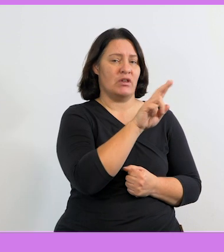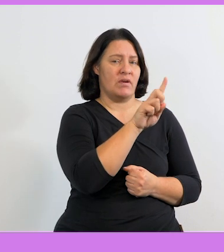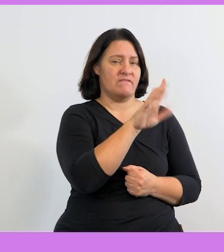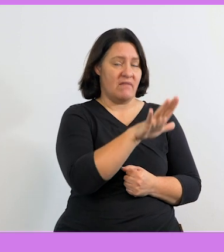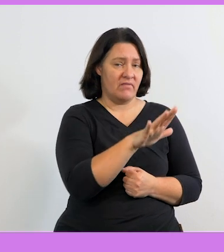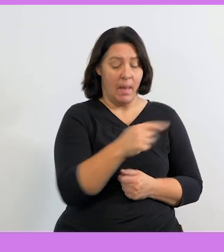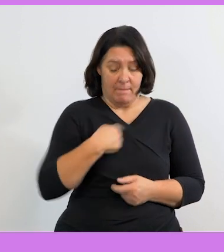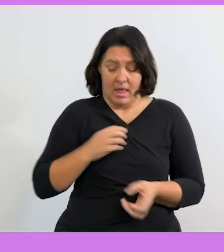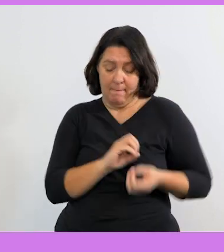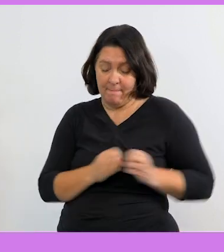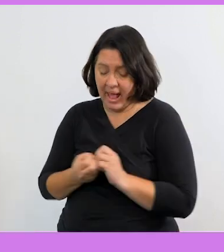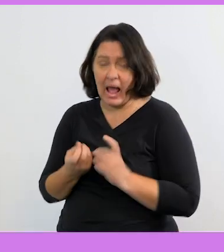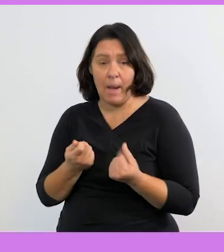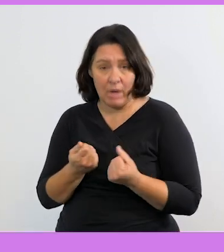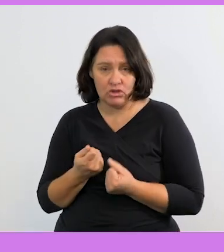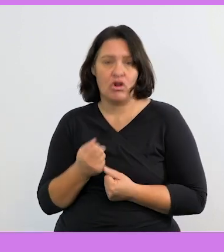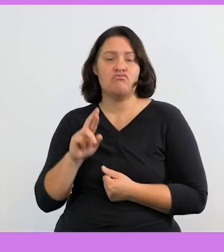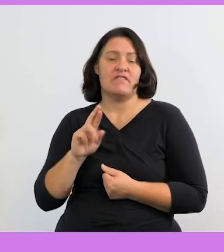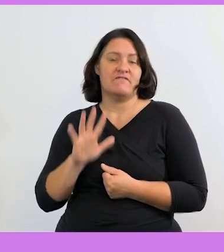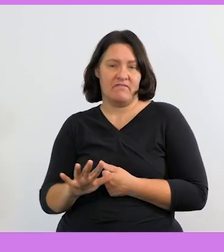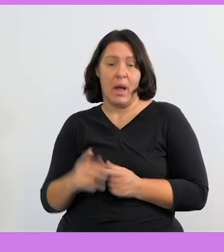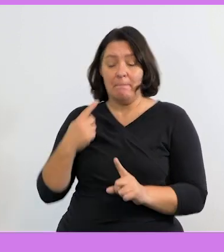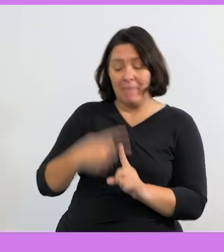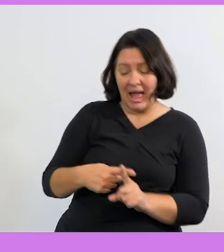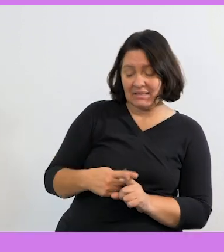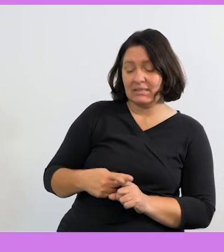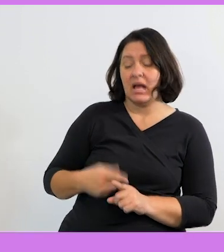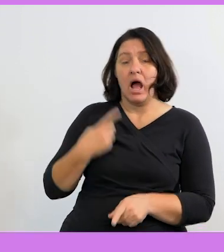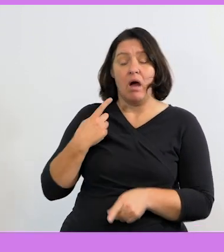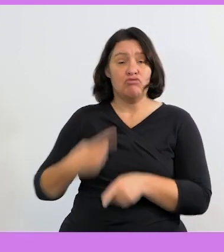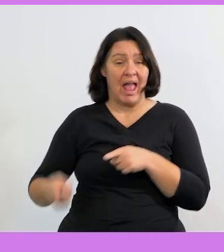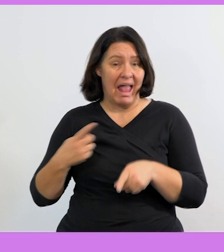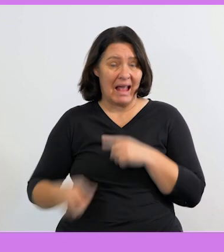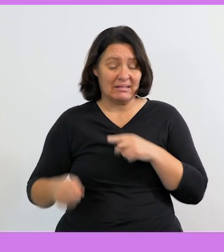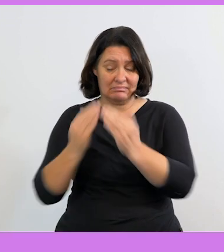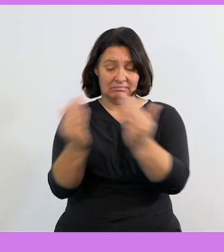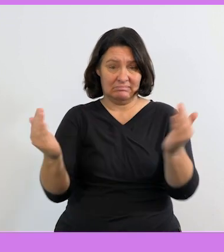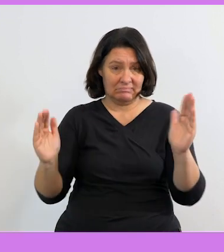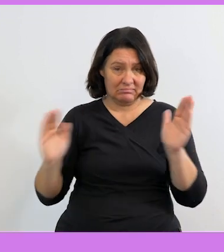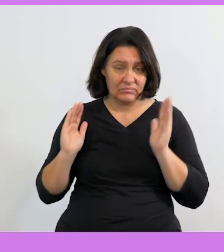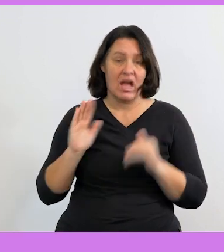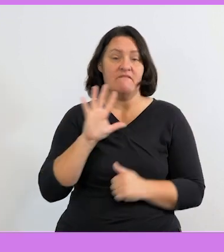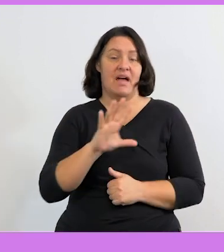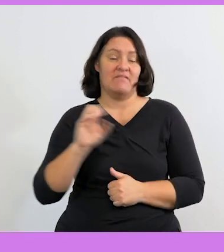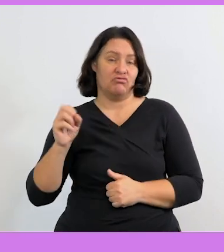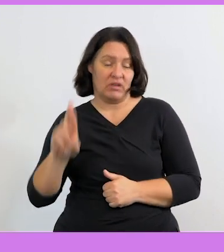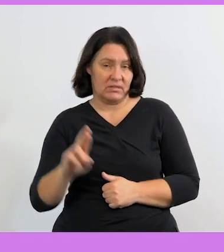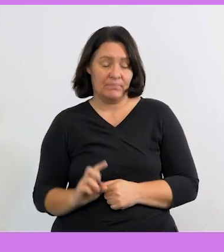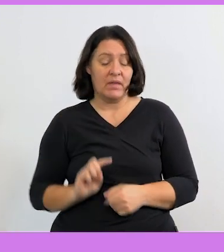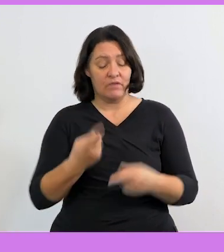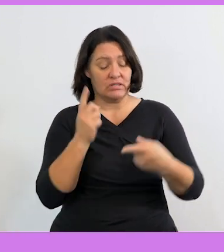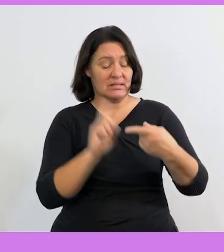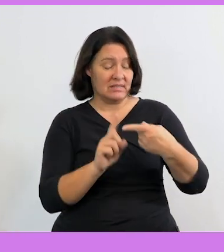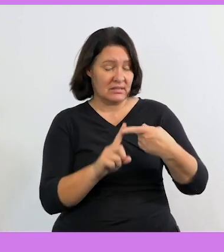Rand to make a bunny chow plus 500 Rand to rent a store. So question 1.1, write down a